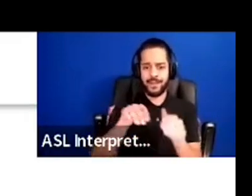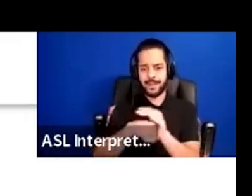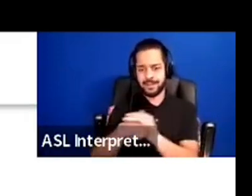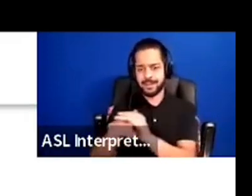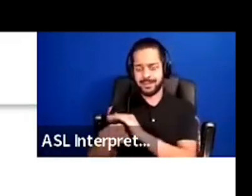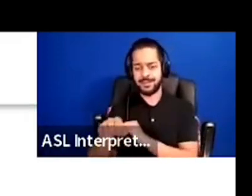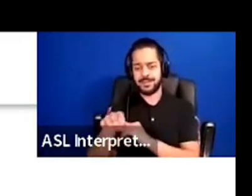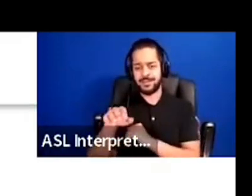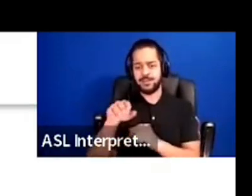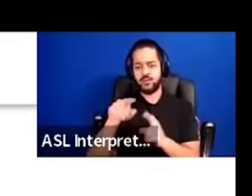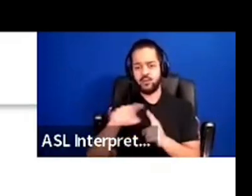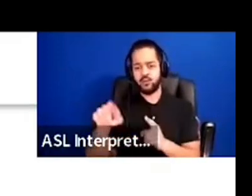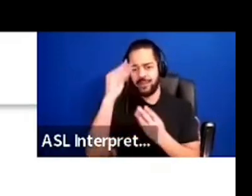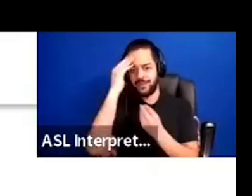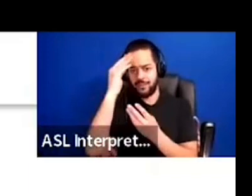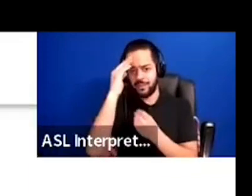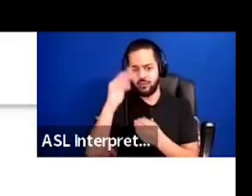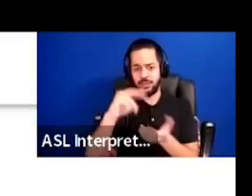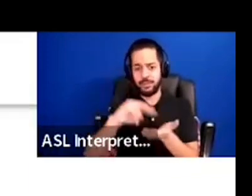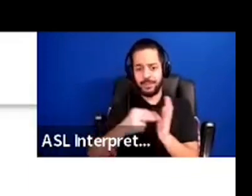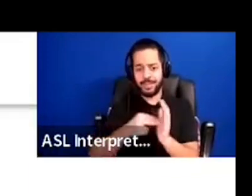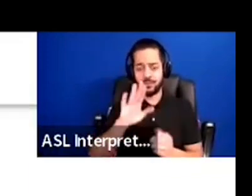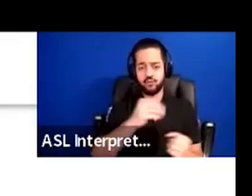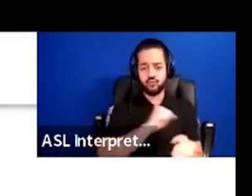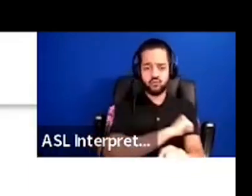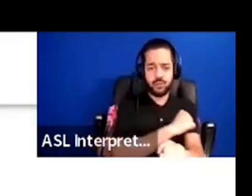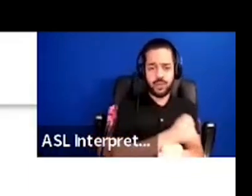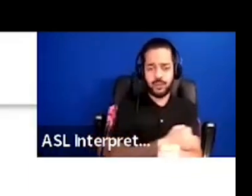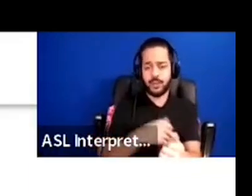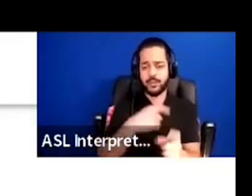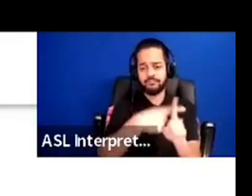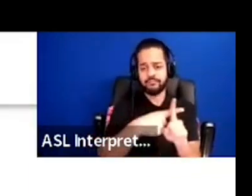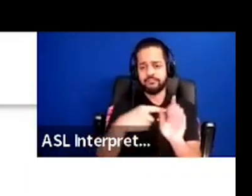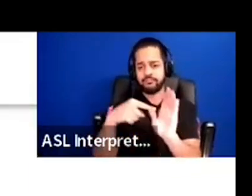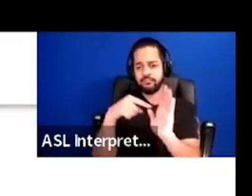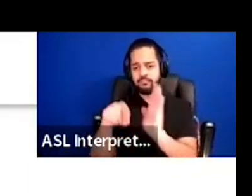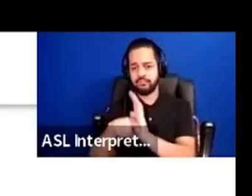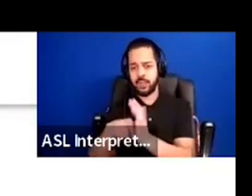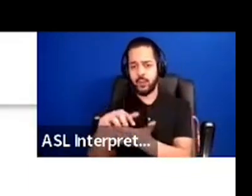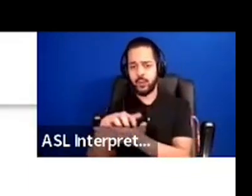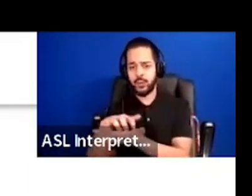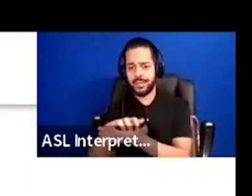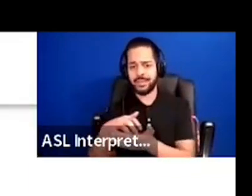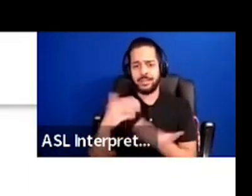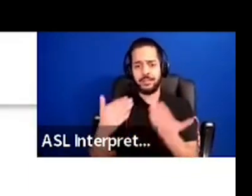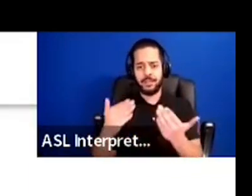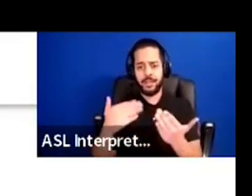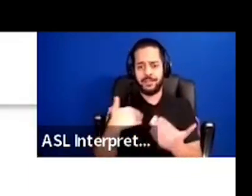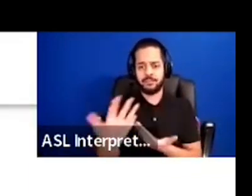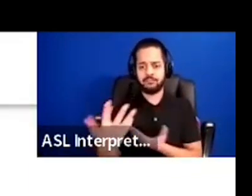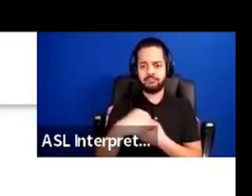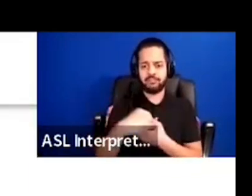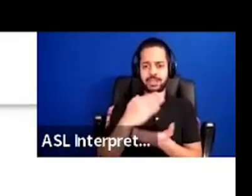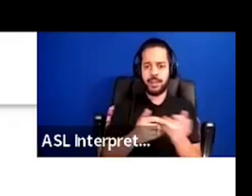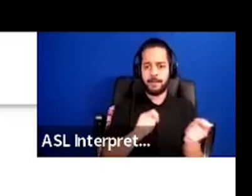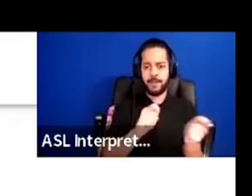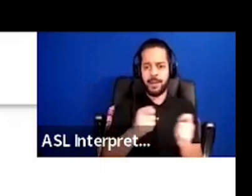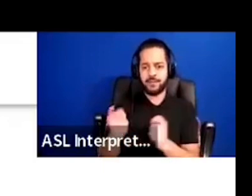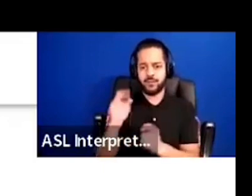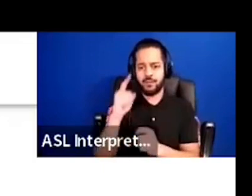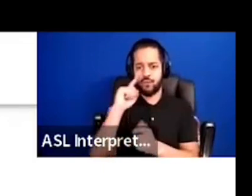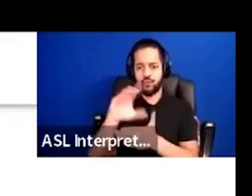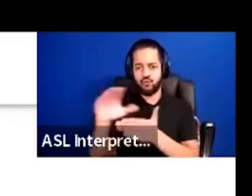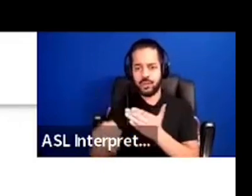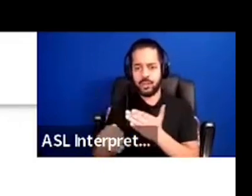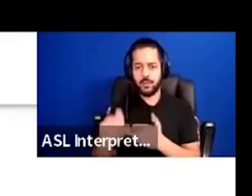account the student's strengths, the weaknesses, their challenges, and it may involve modifications to the curriculum, the teaching